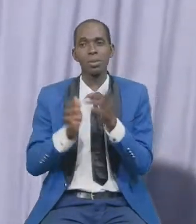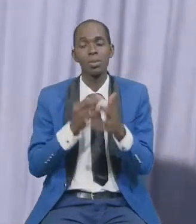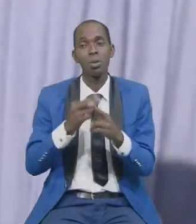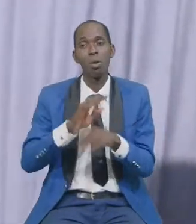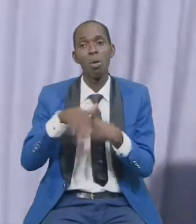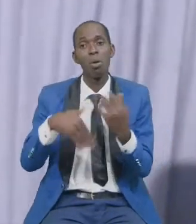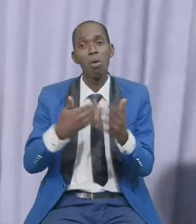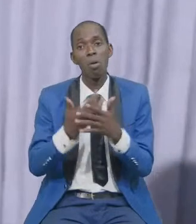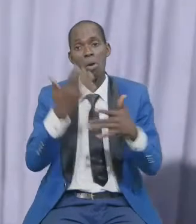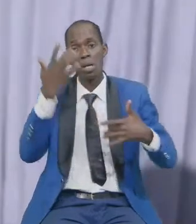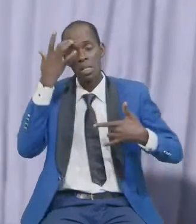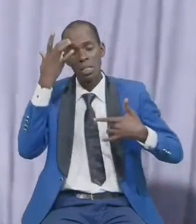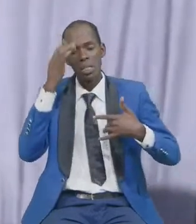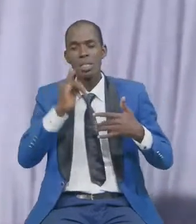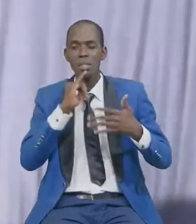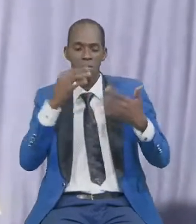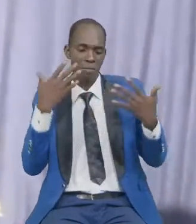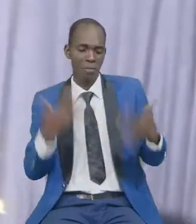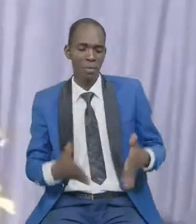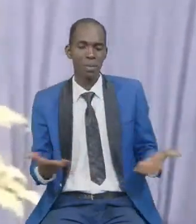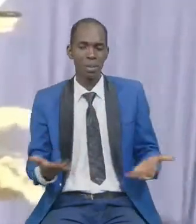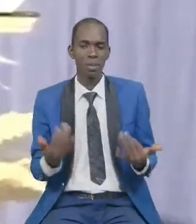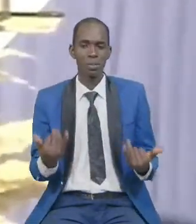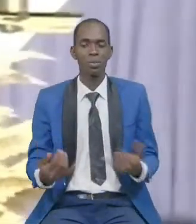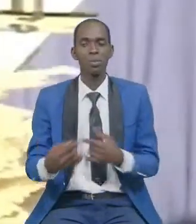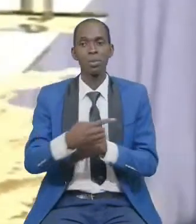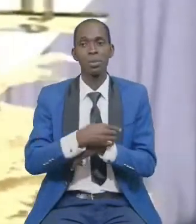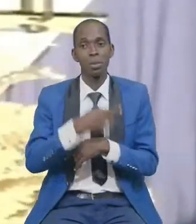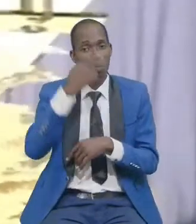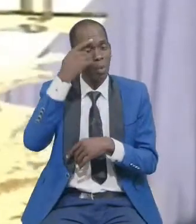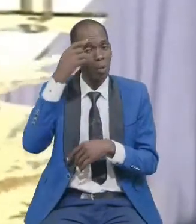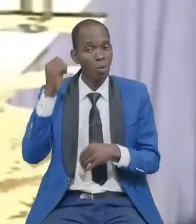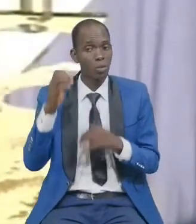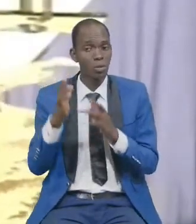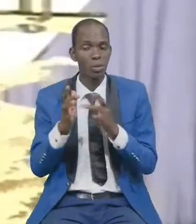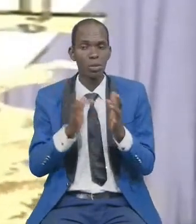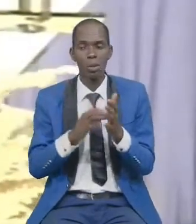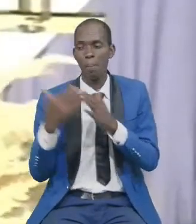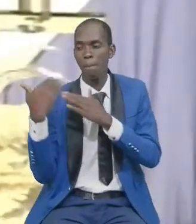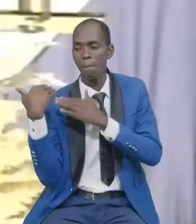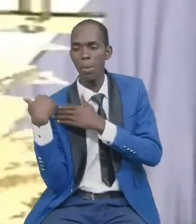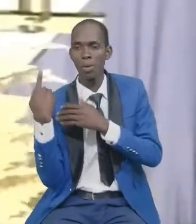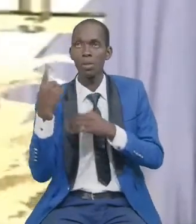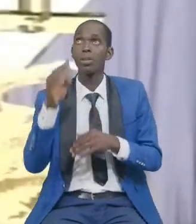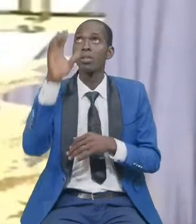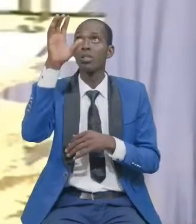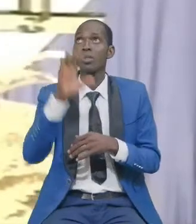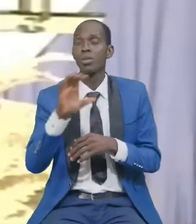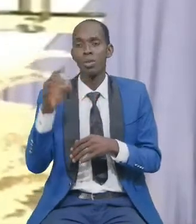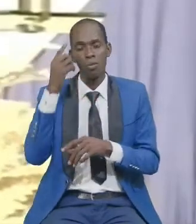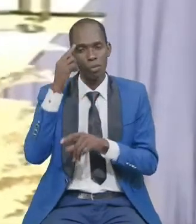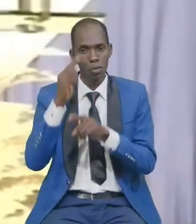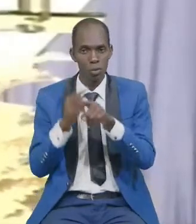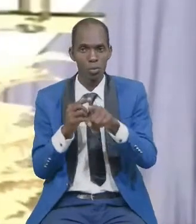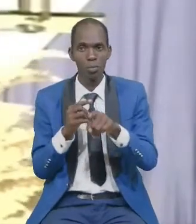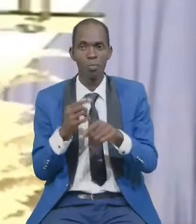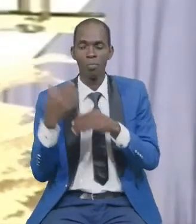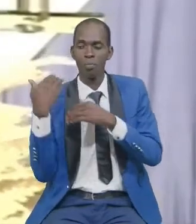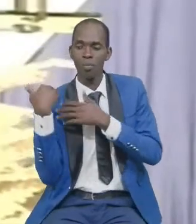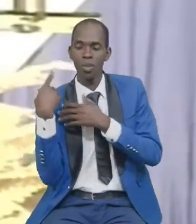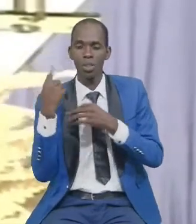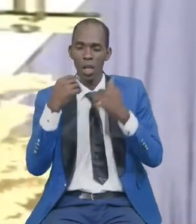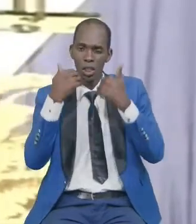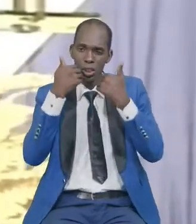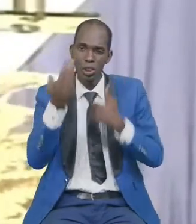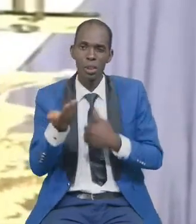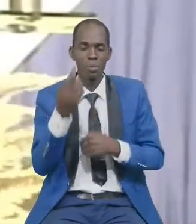are finished here today. Because Jesus bore the cross. He bore the cross for you. He bore the shame